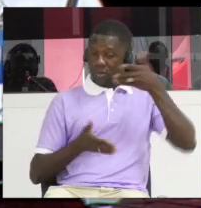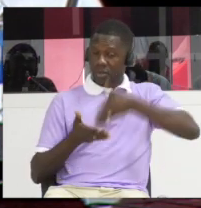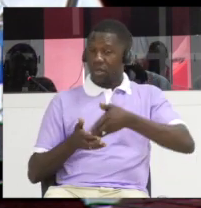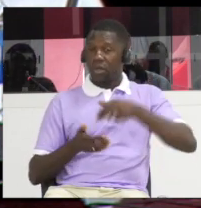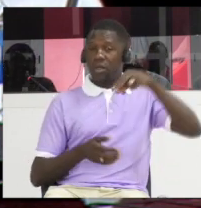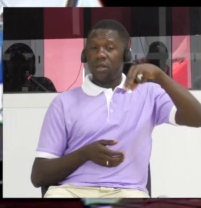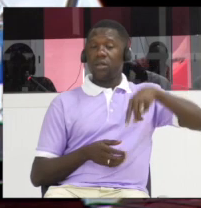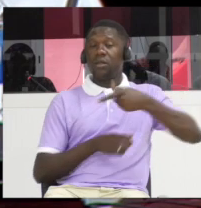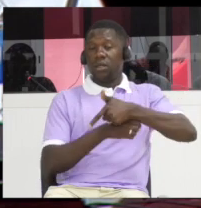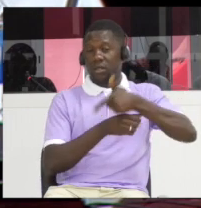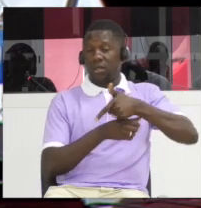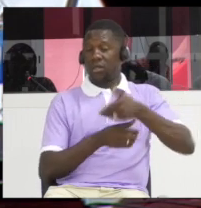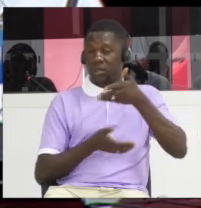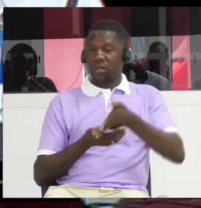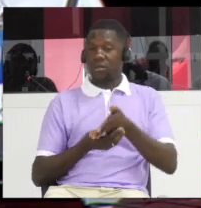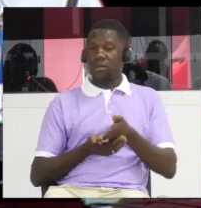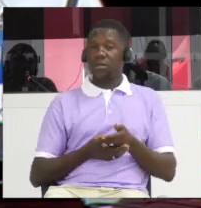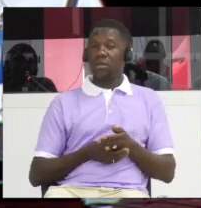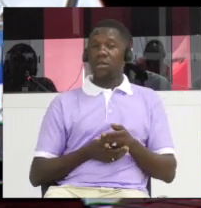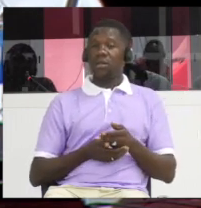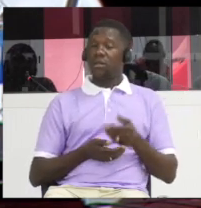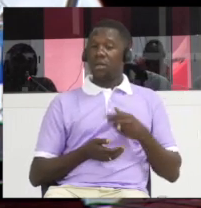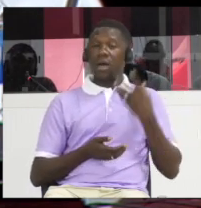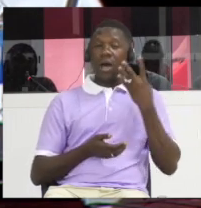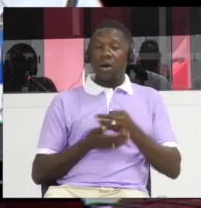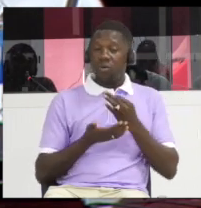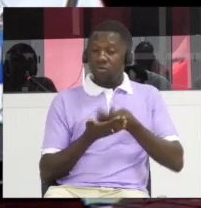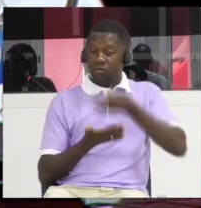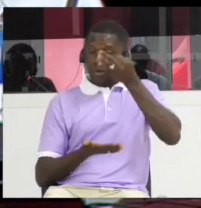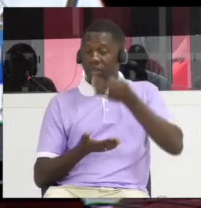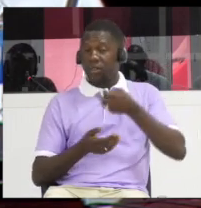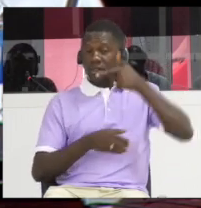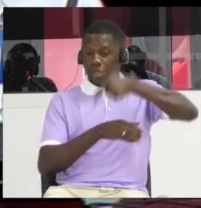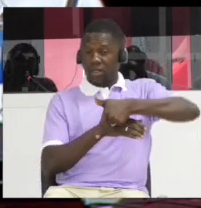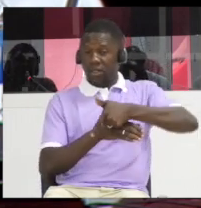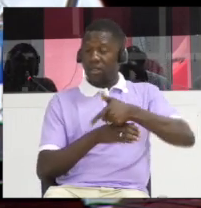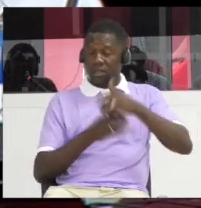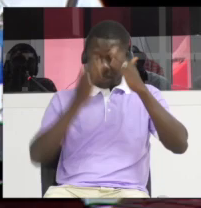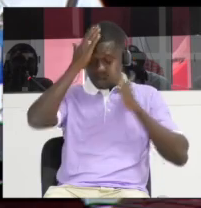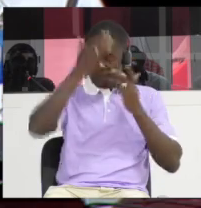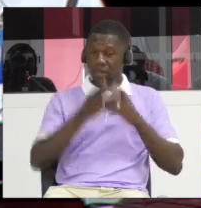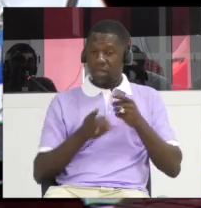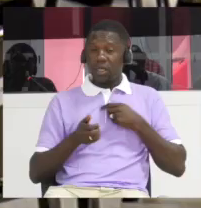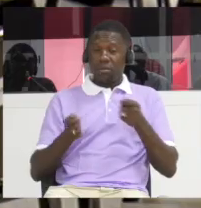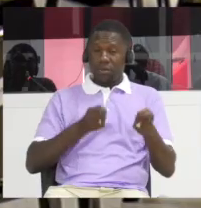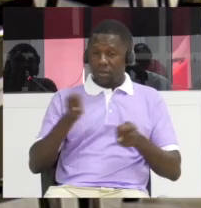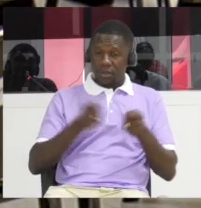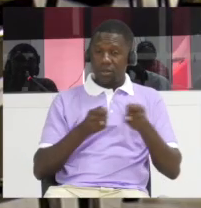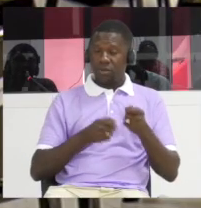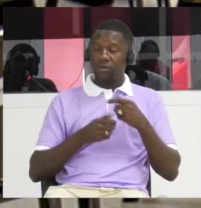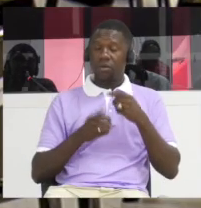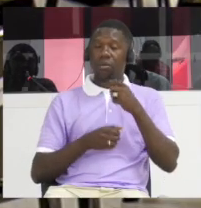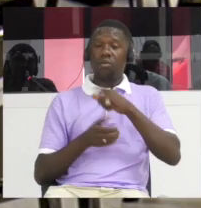of NATAC. The source of NATAC's funding and the administration and management of the